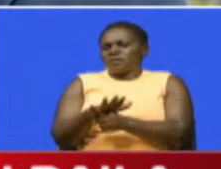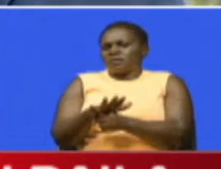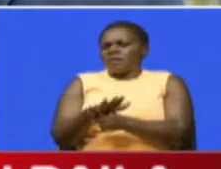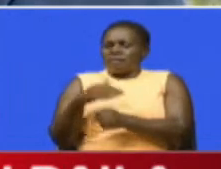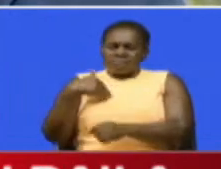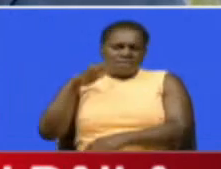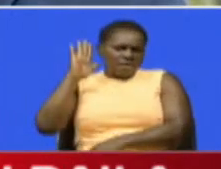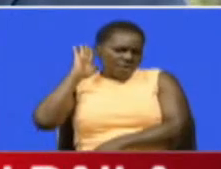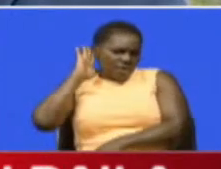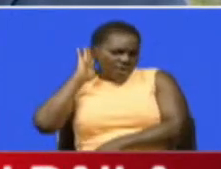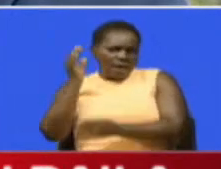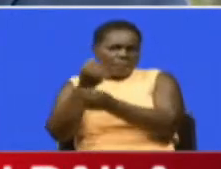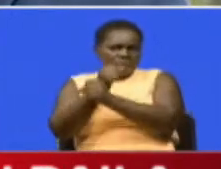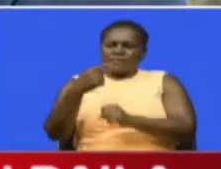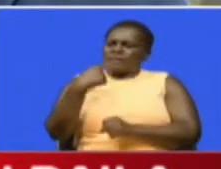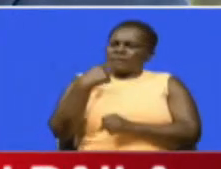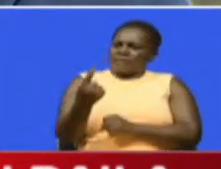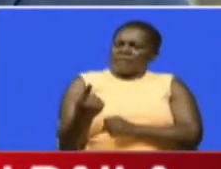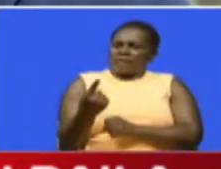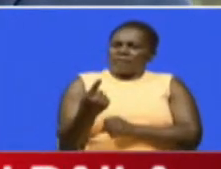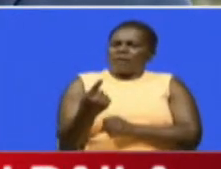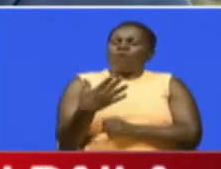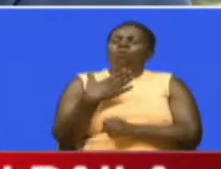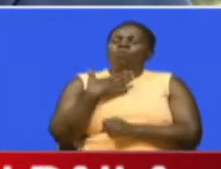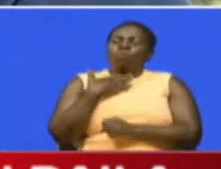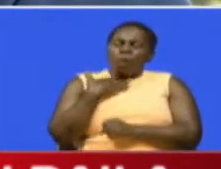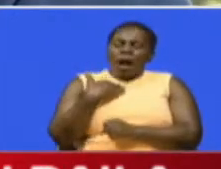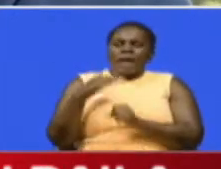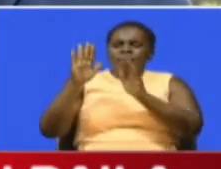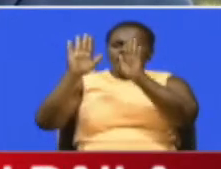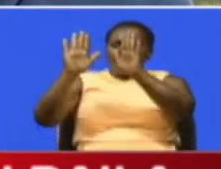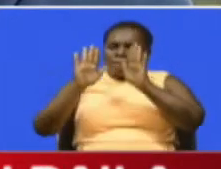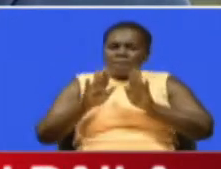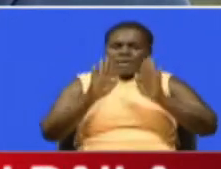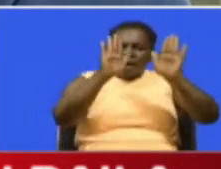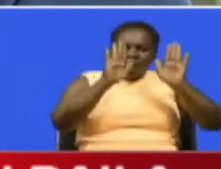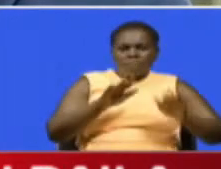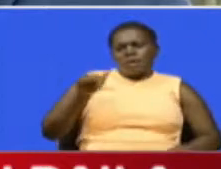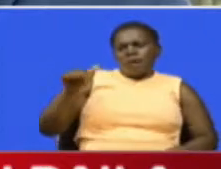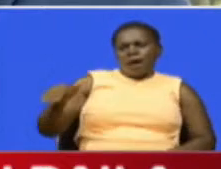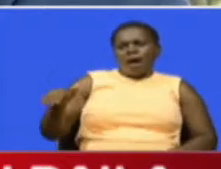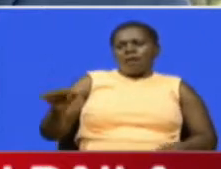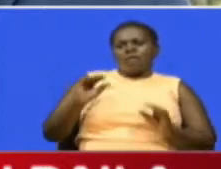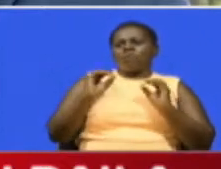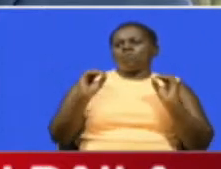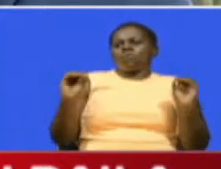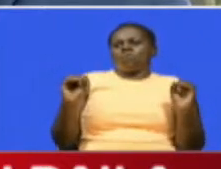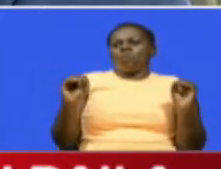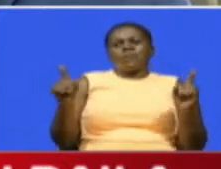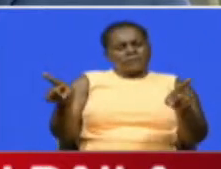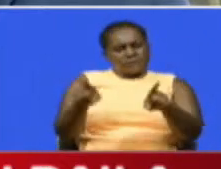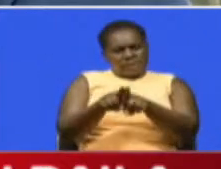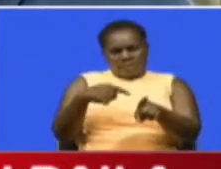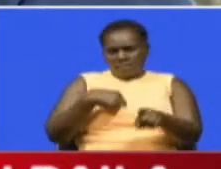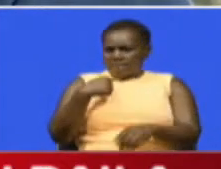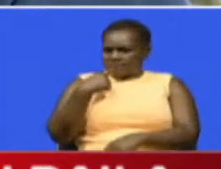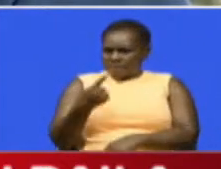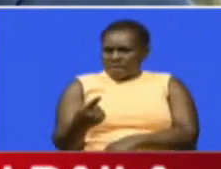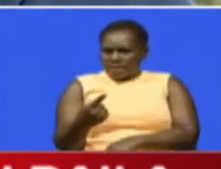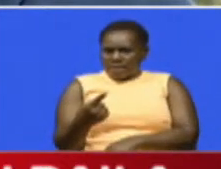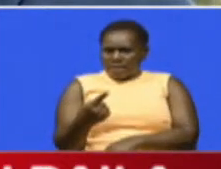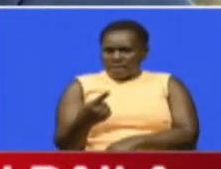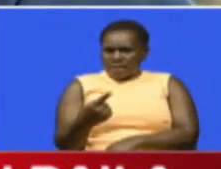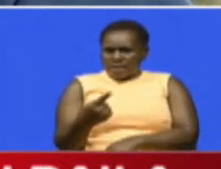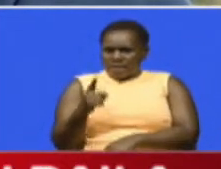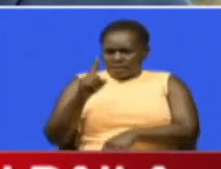What I've heard the president say is that he does not want early campaigns. And I also have said, me and the